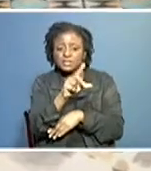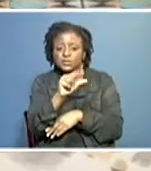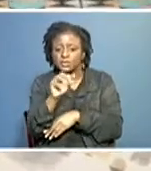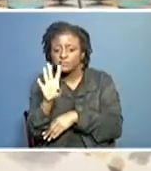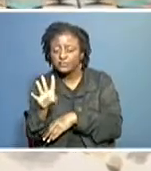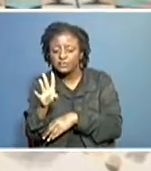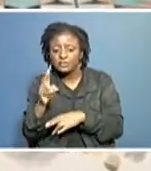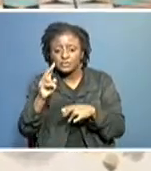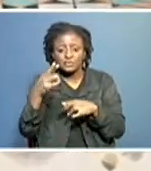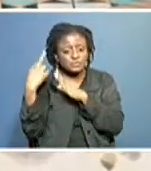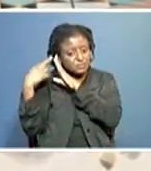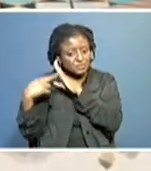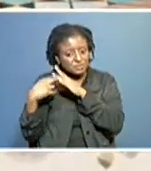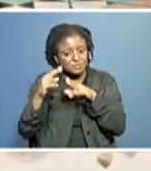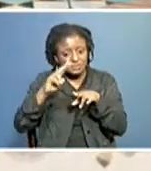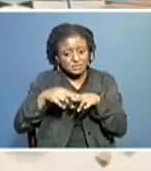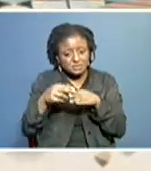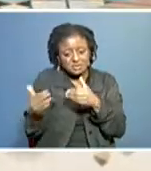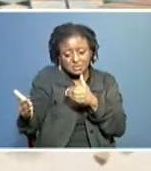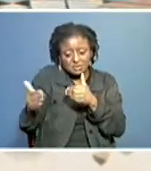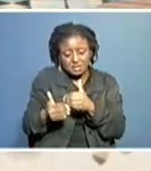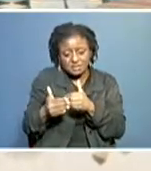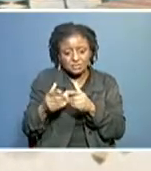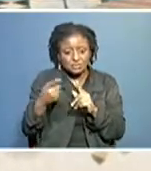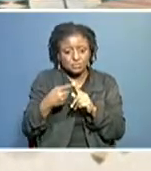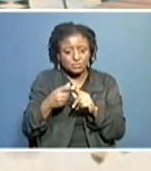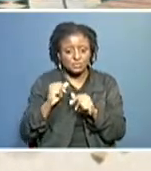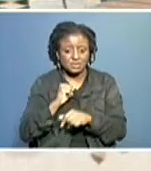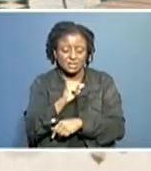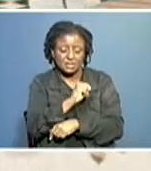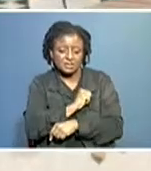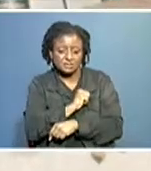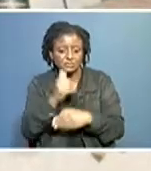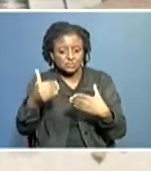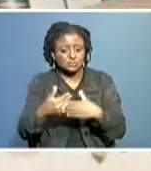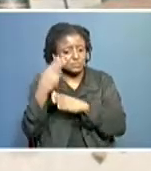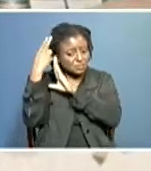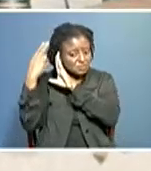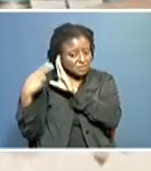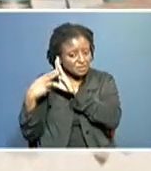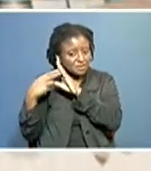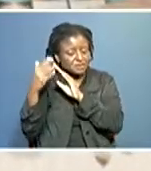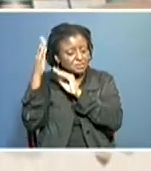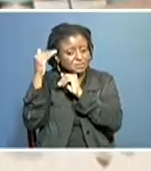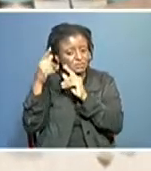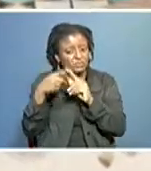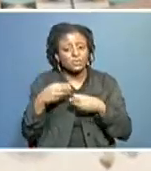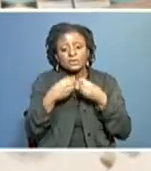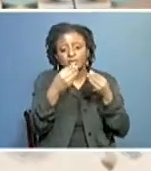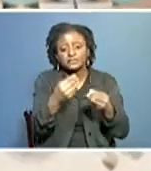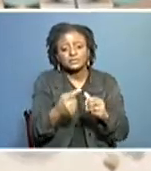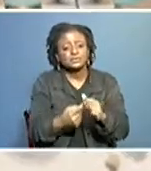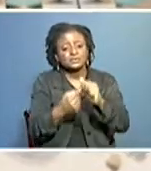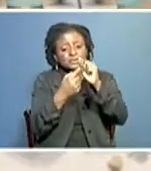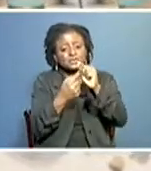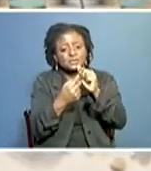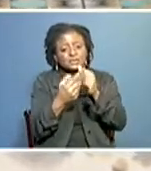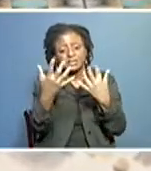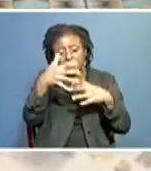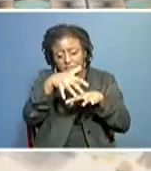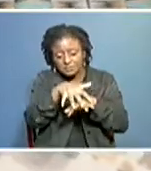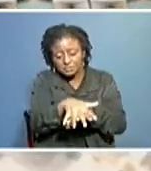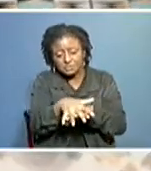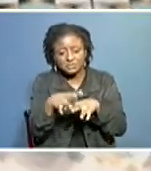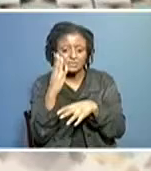sit adjacent to Atlantis. The new hotel is expected to offer a unique and immersive experience, blending Gretman's ability